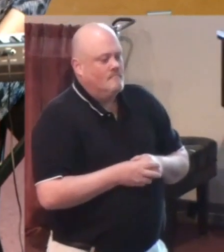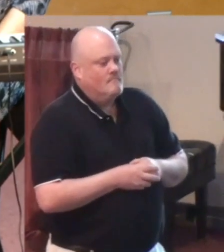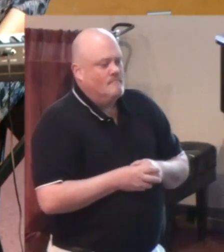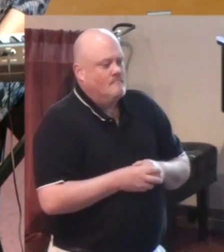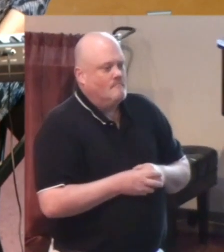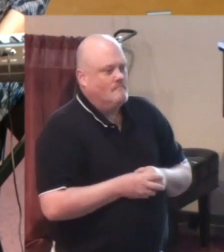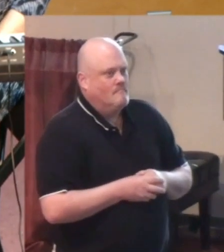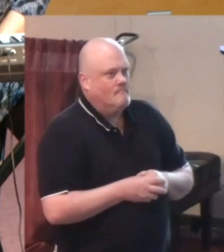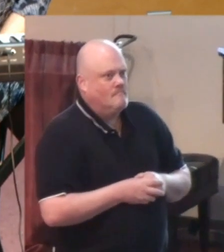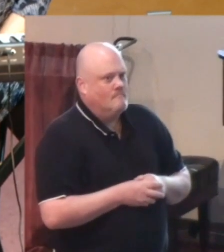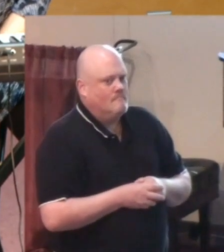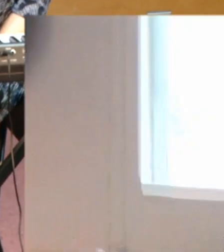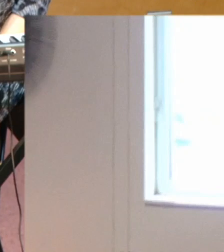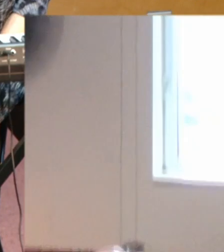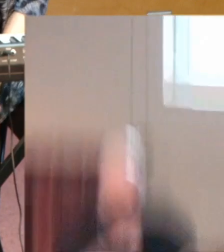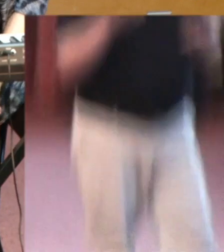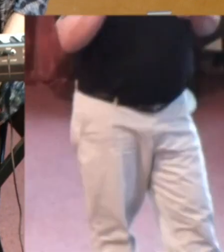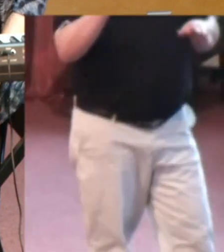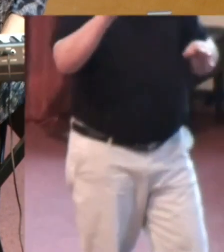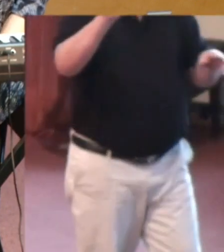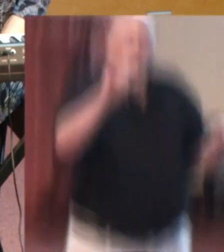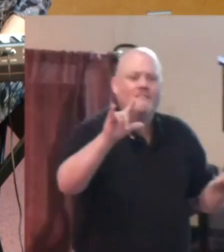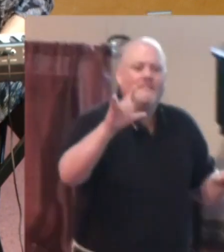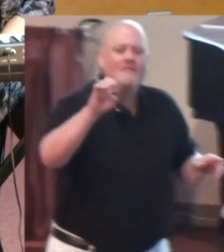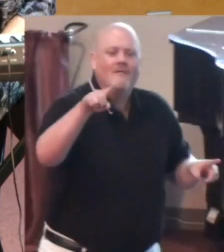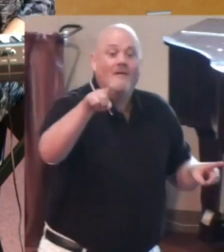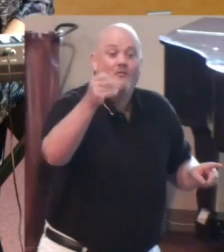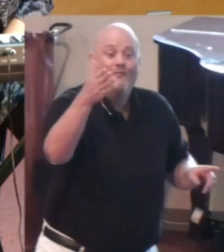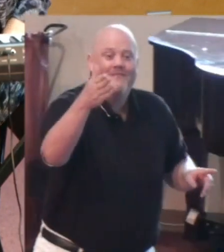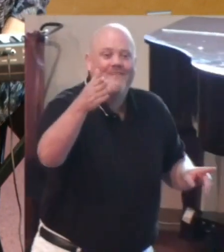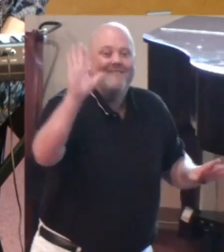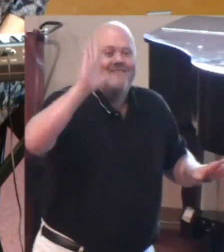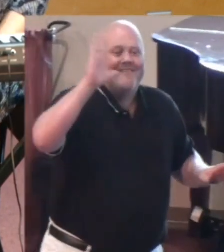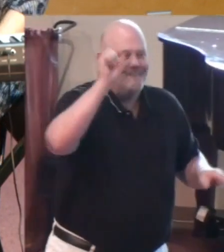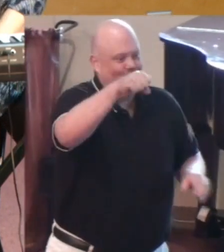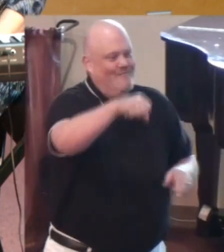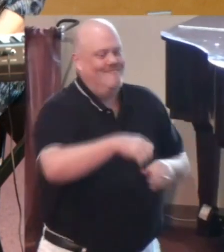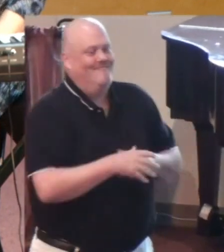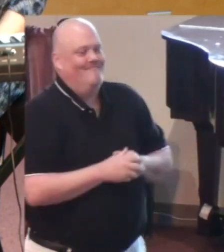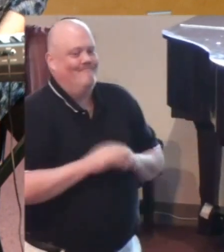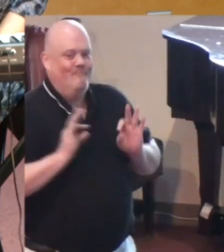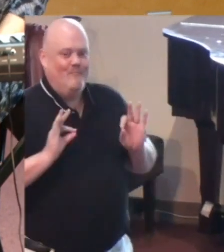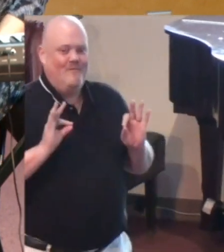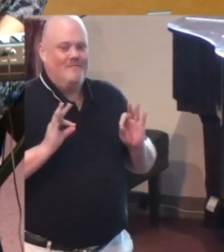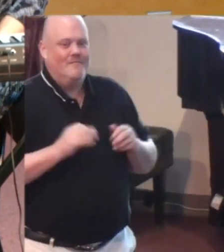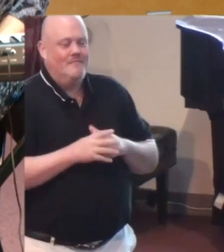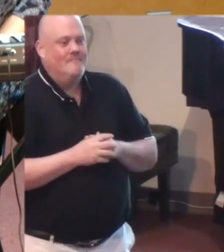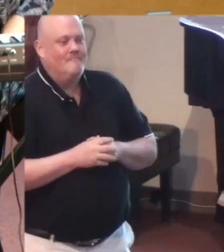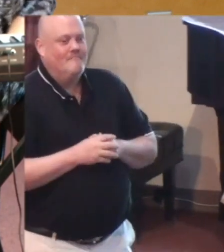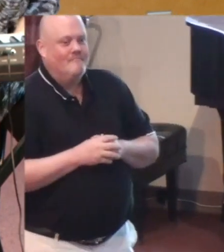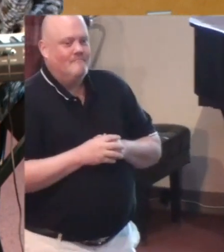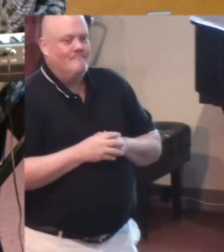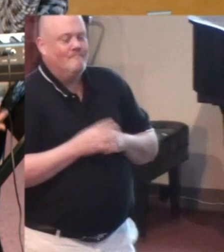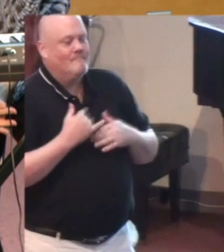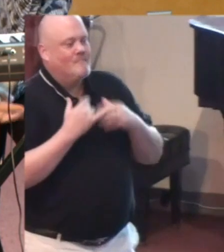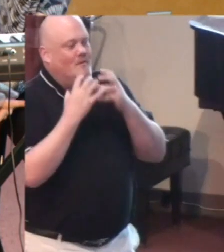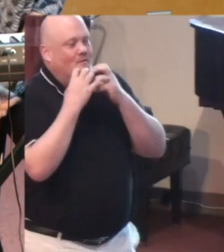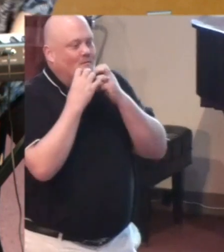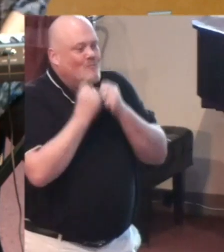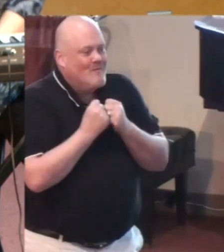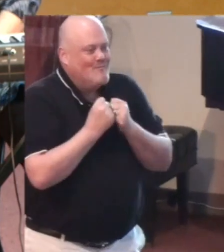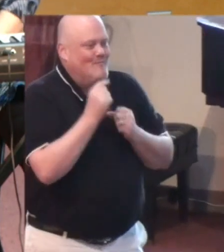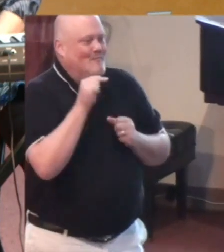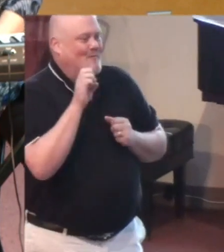So is Niall out there? Was that you, Niall? Oh, yes. Yeah. Excellent. My precious